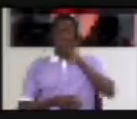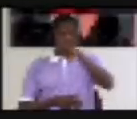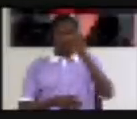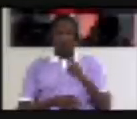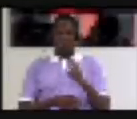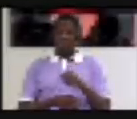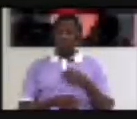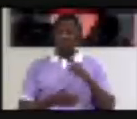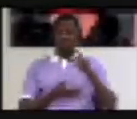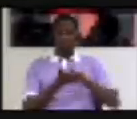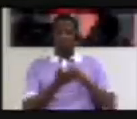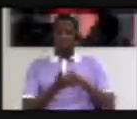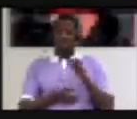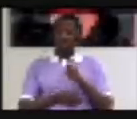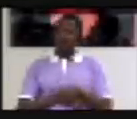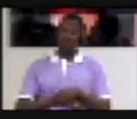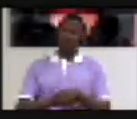Okay.